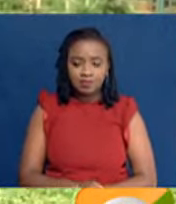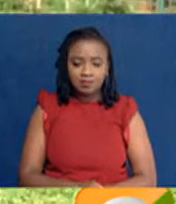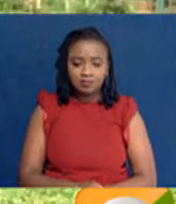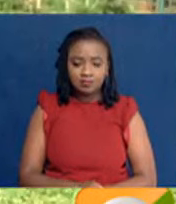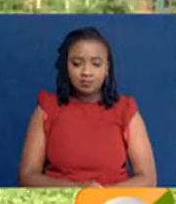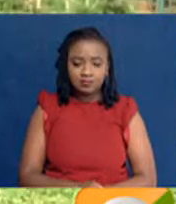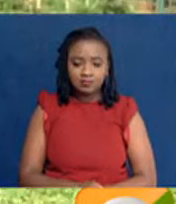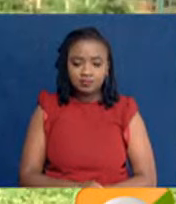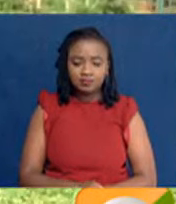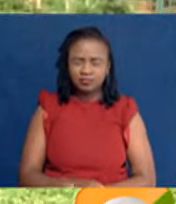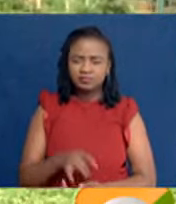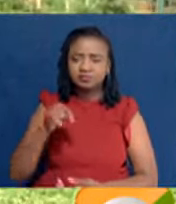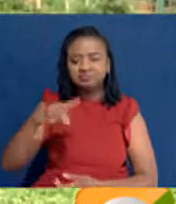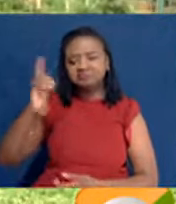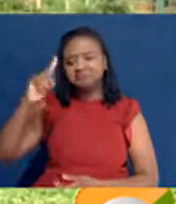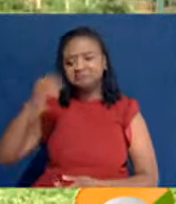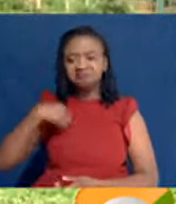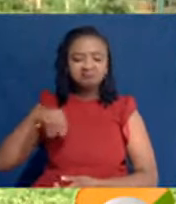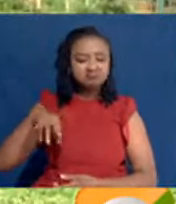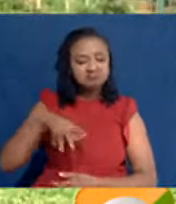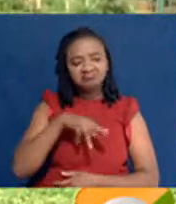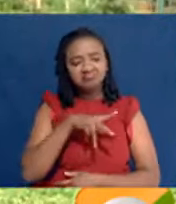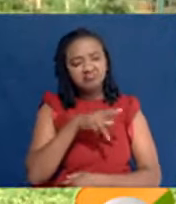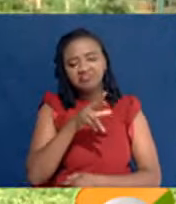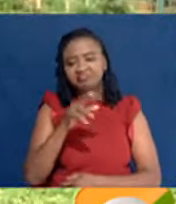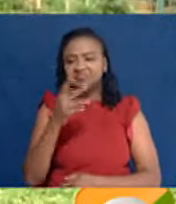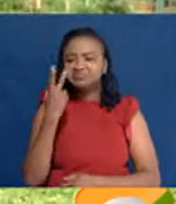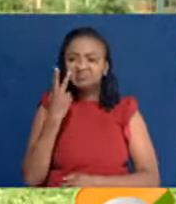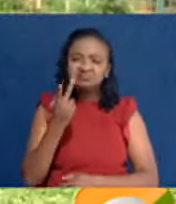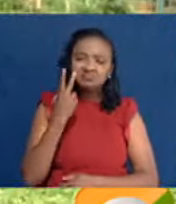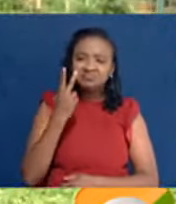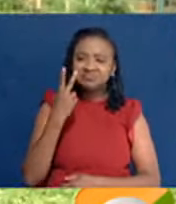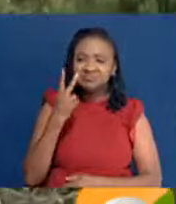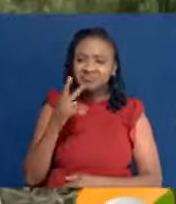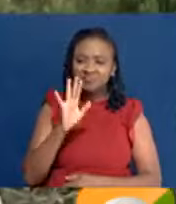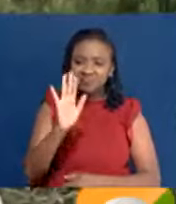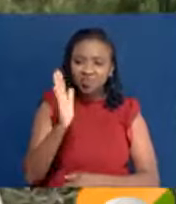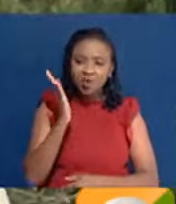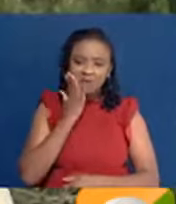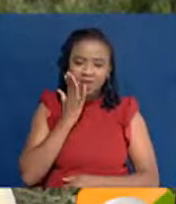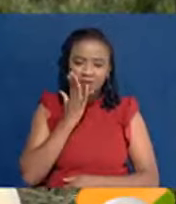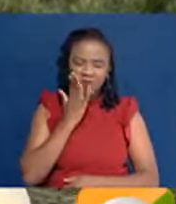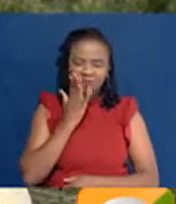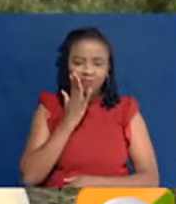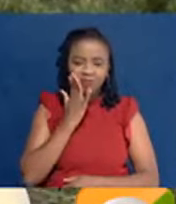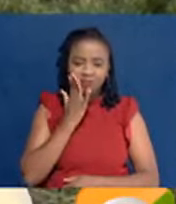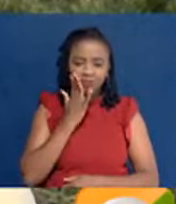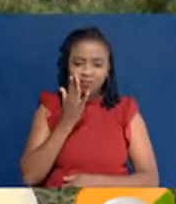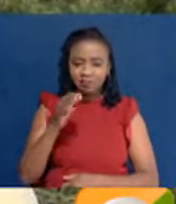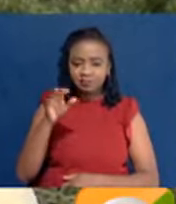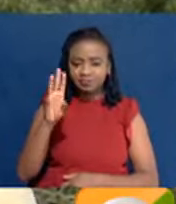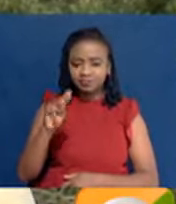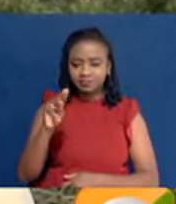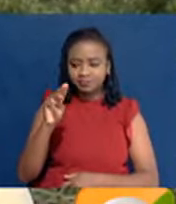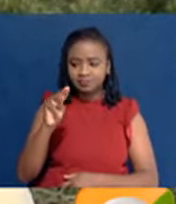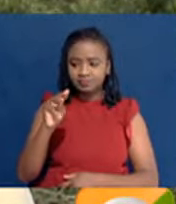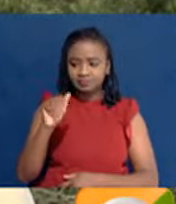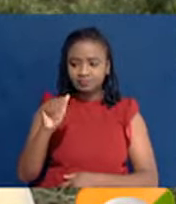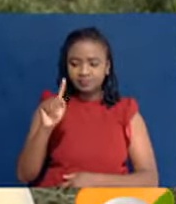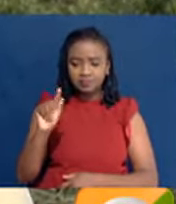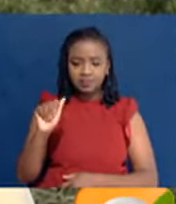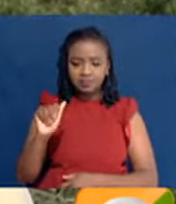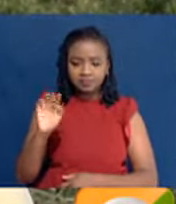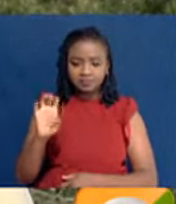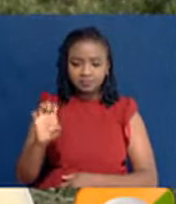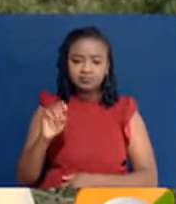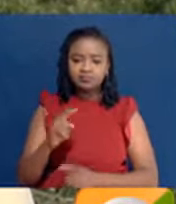around Nairobi, all over this country, and we see your mother's legacy. You know, for you as Wanjira, how